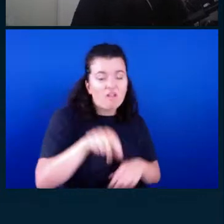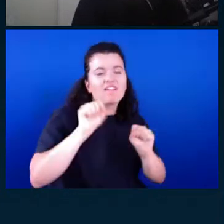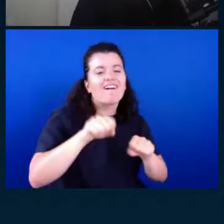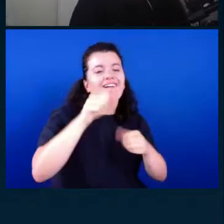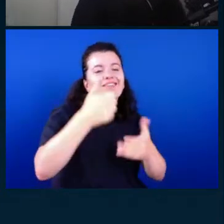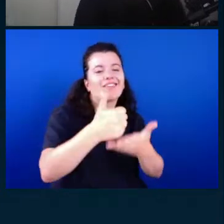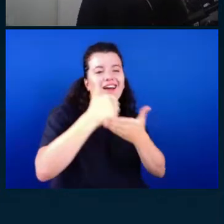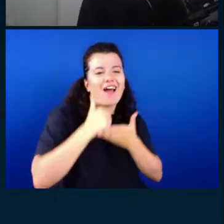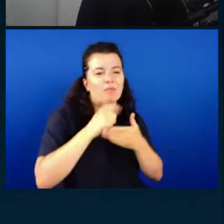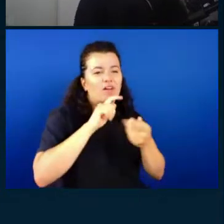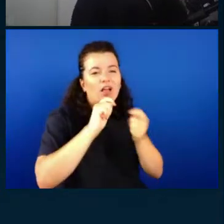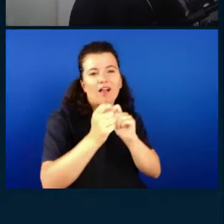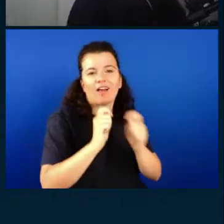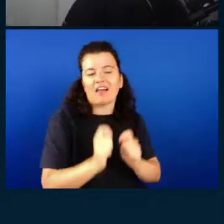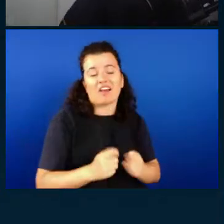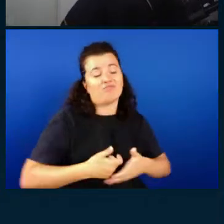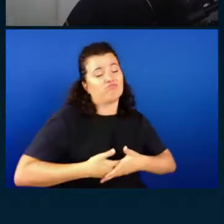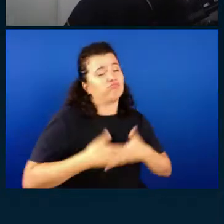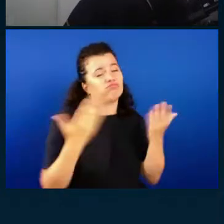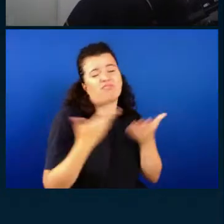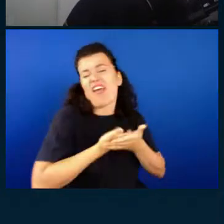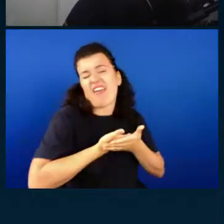well, pretty much everything.